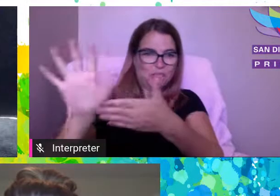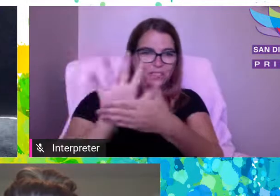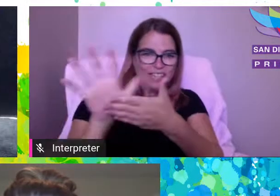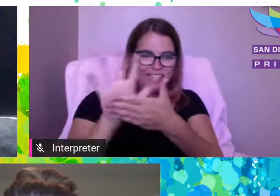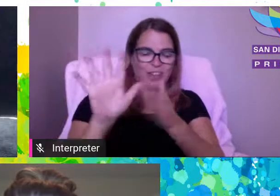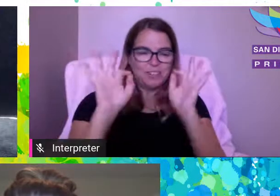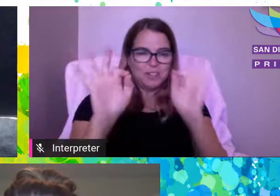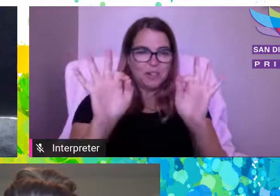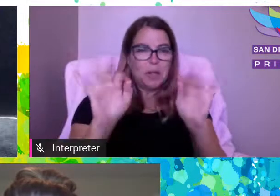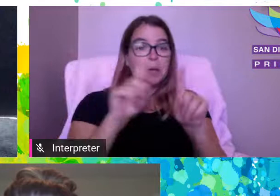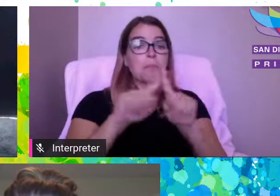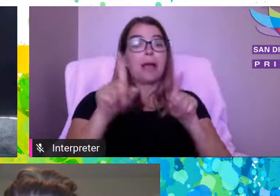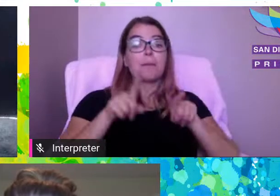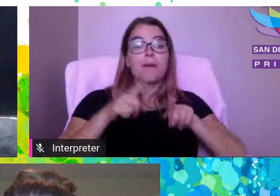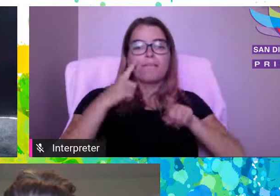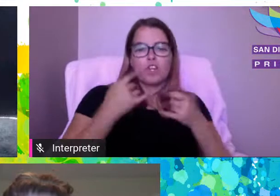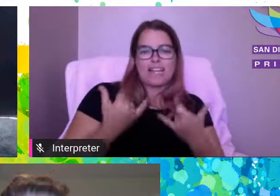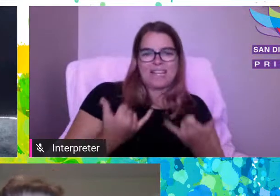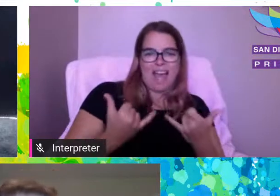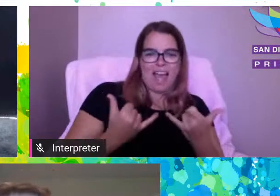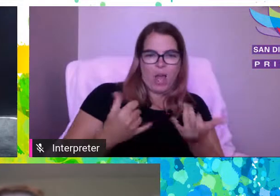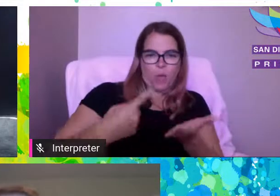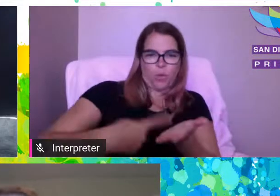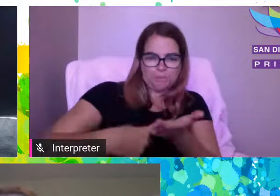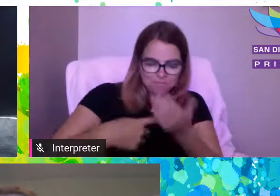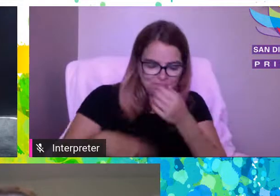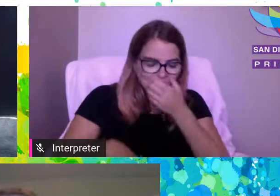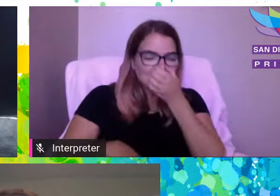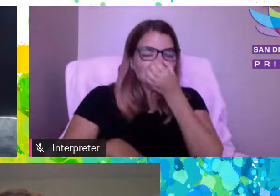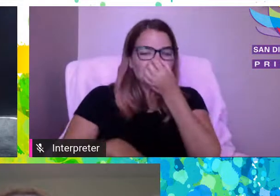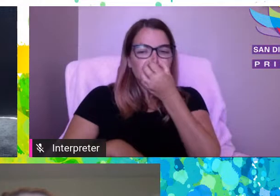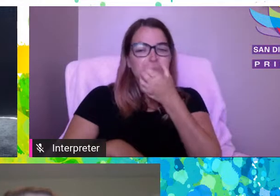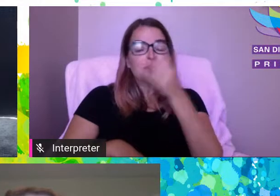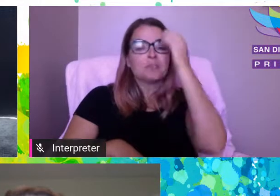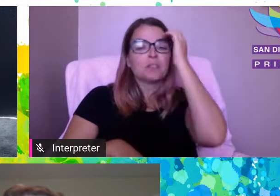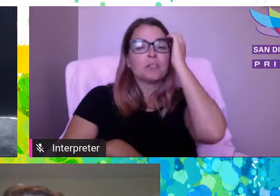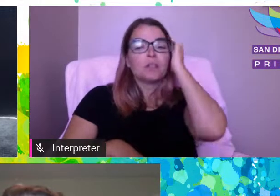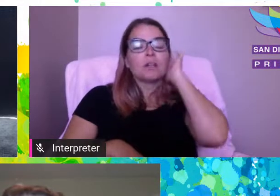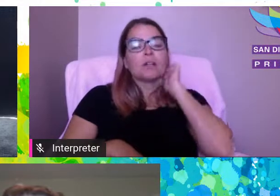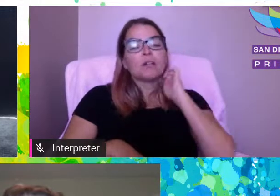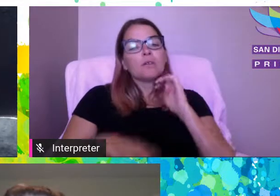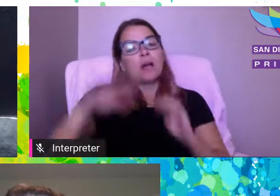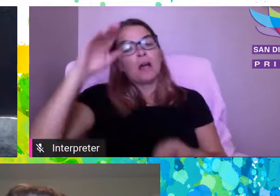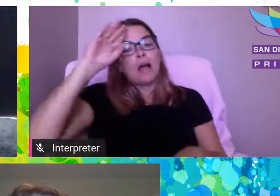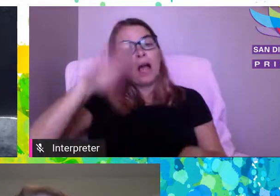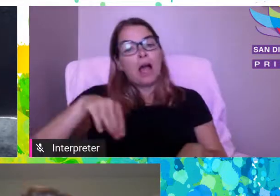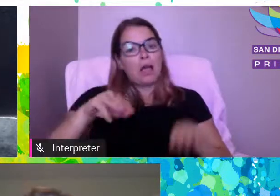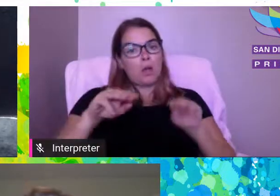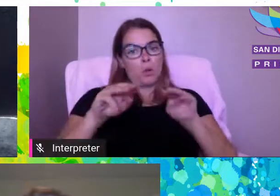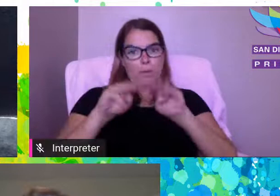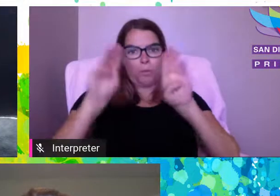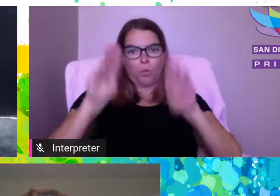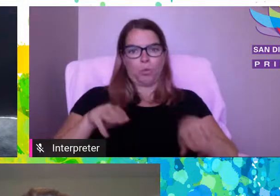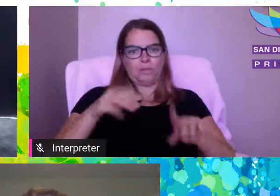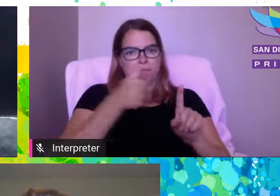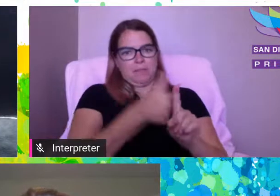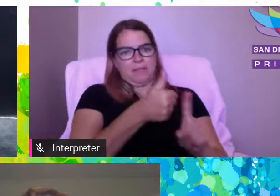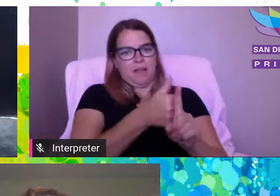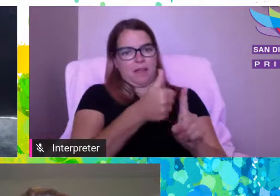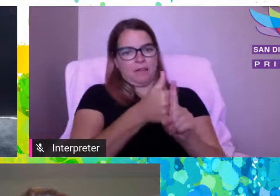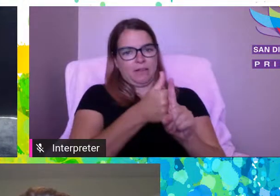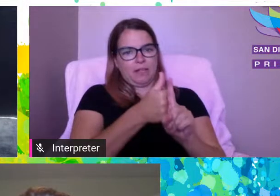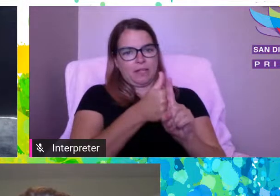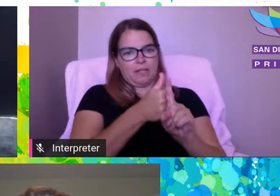So in the meantime, yeah, I know that the museum has, when